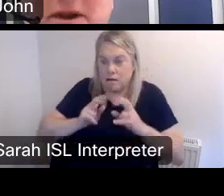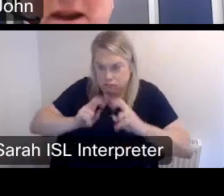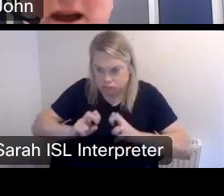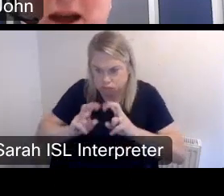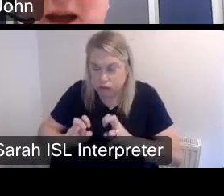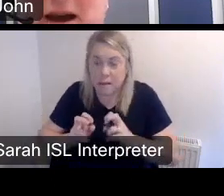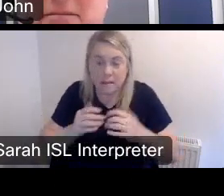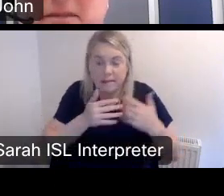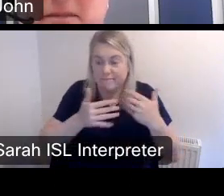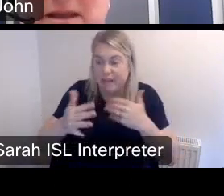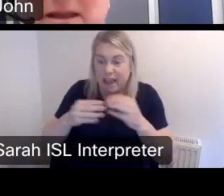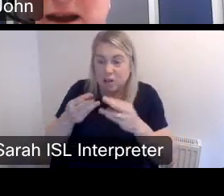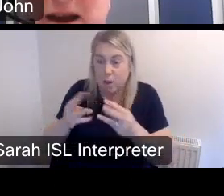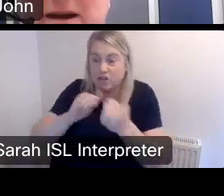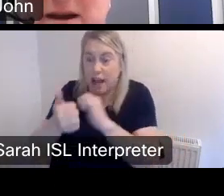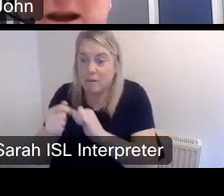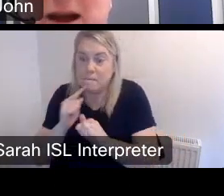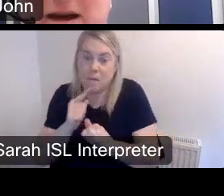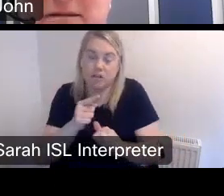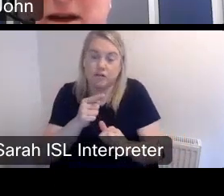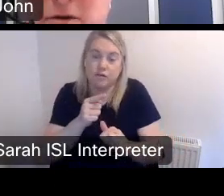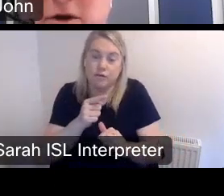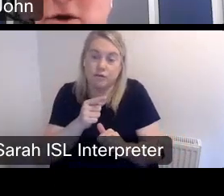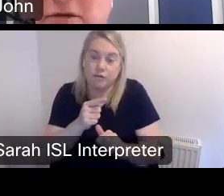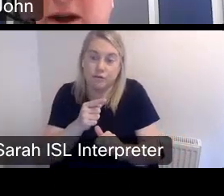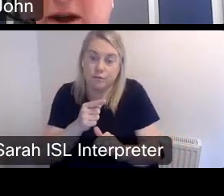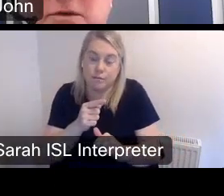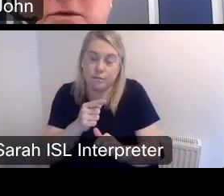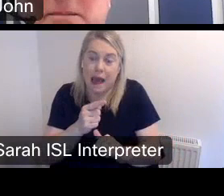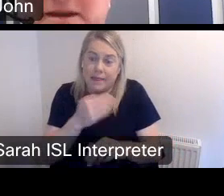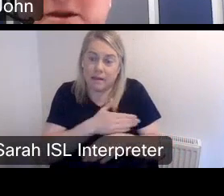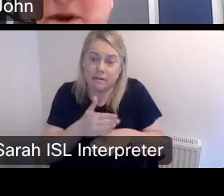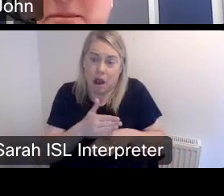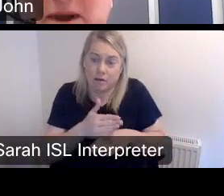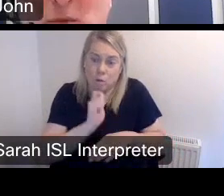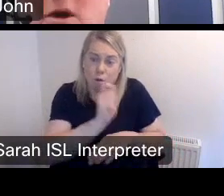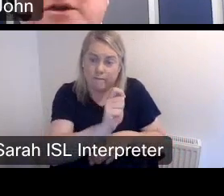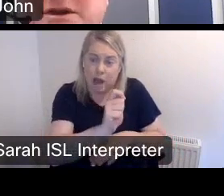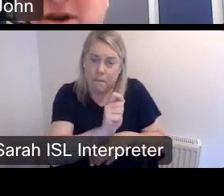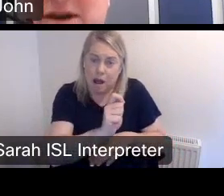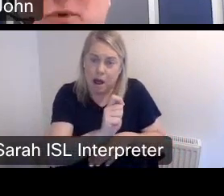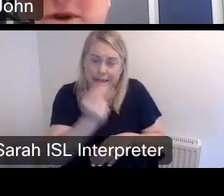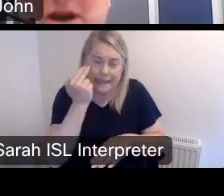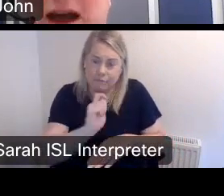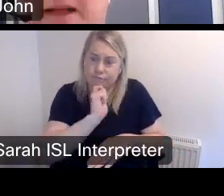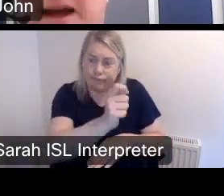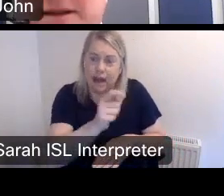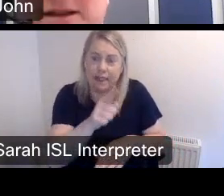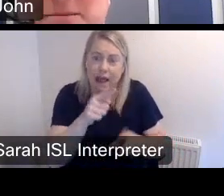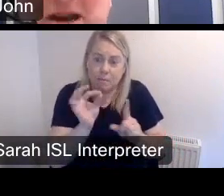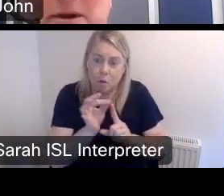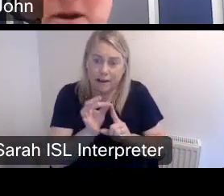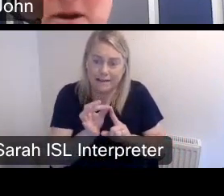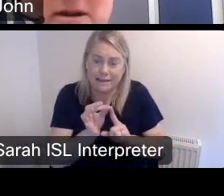think at the beginning, I think that a notifiable incident might be warranted at that point, and that needs